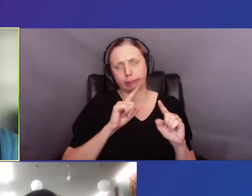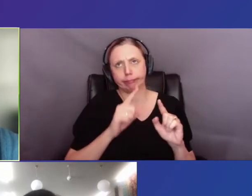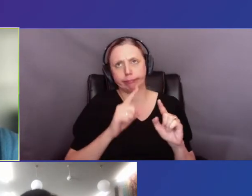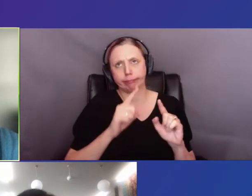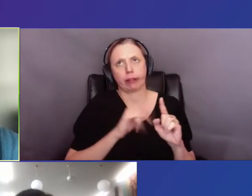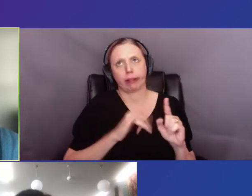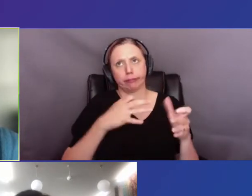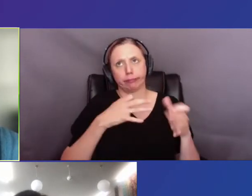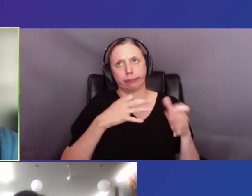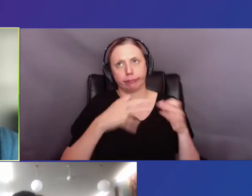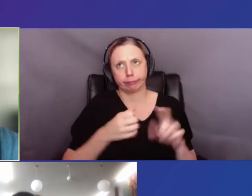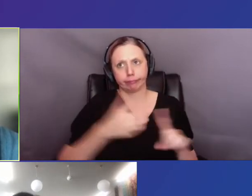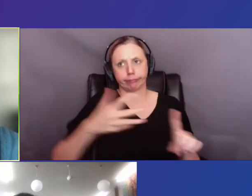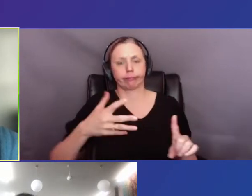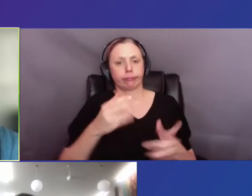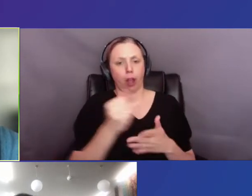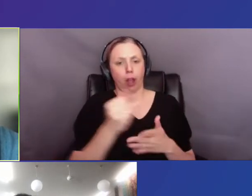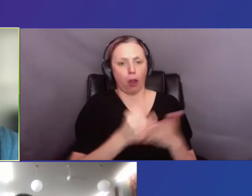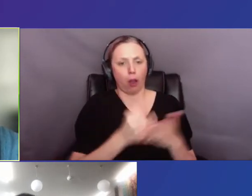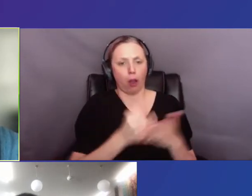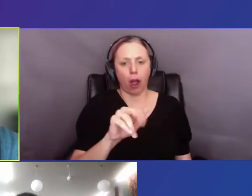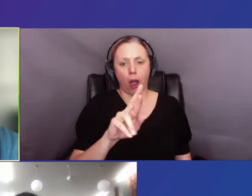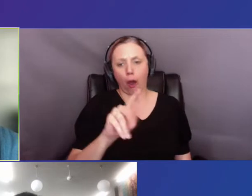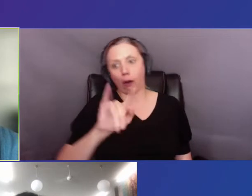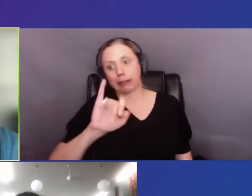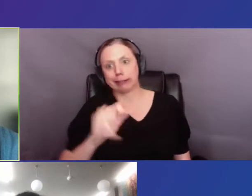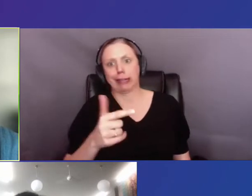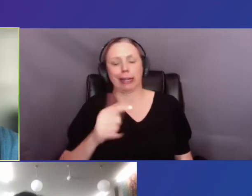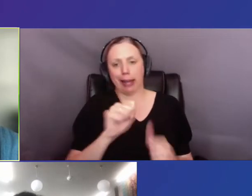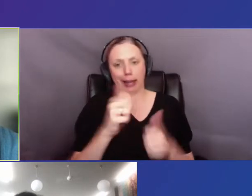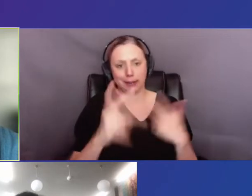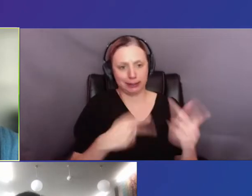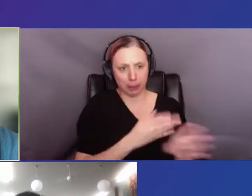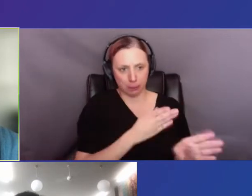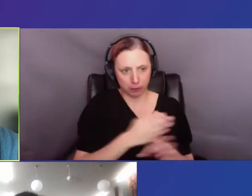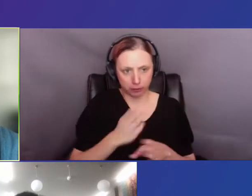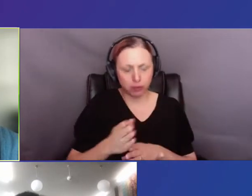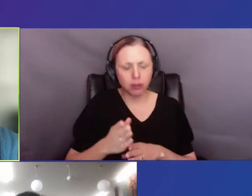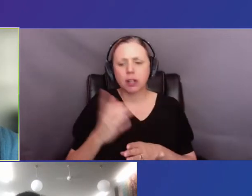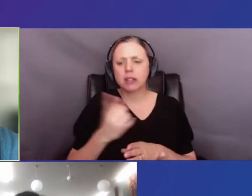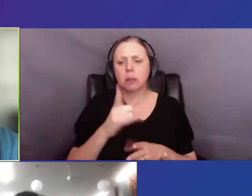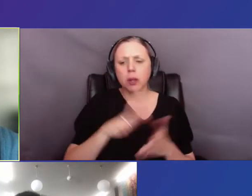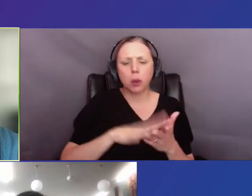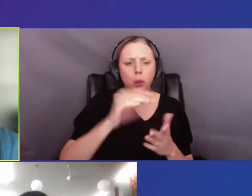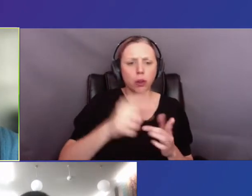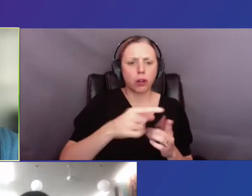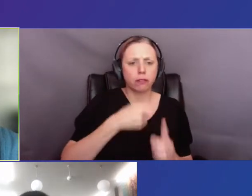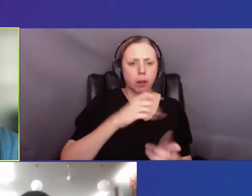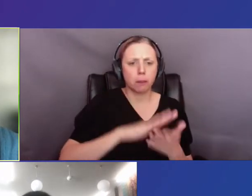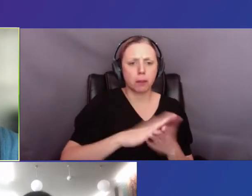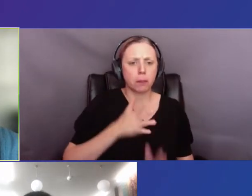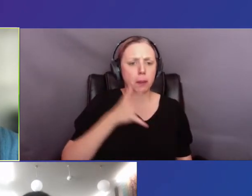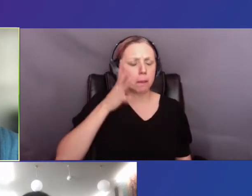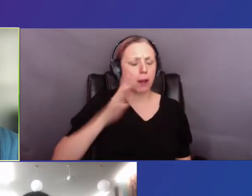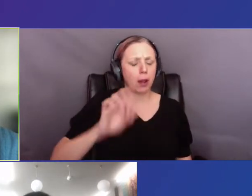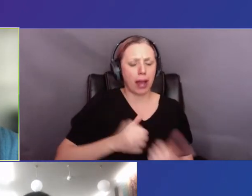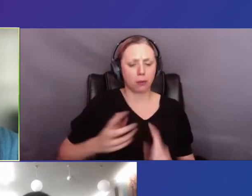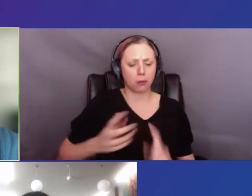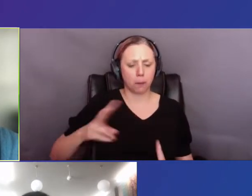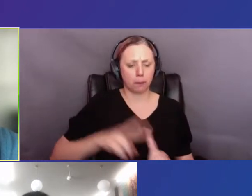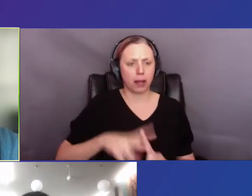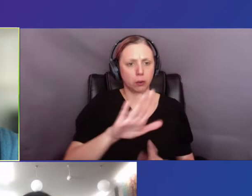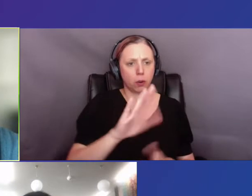arting, but something you've learned as from being a parent that you have taken into your artistic practice that you didn't have